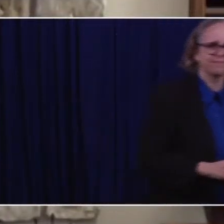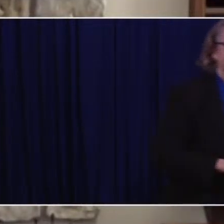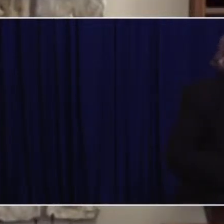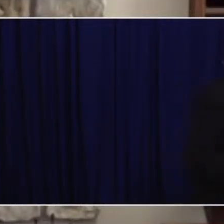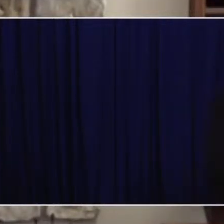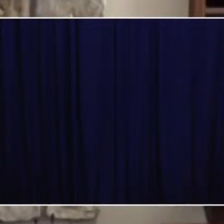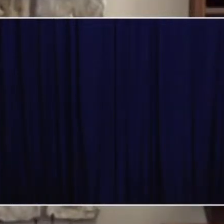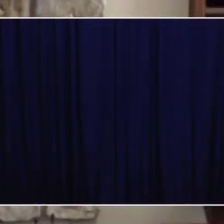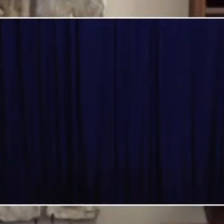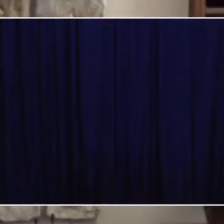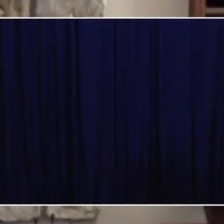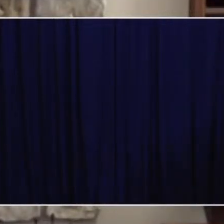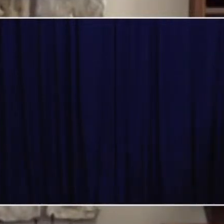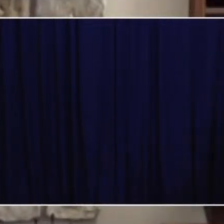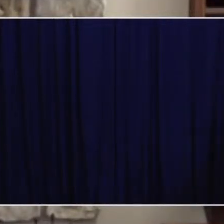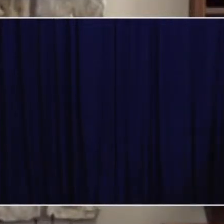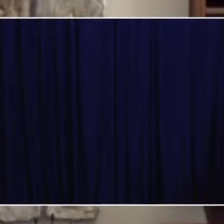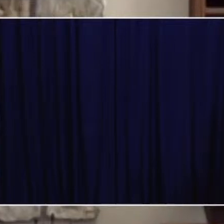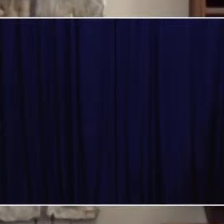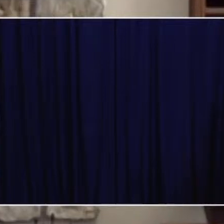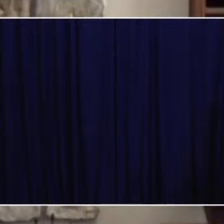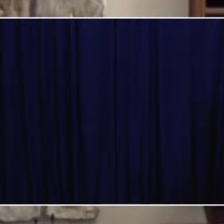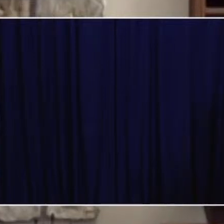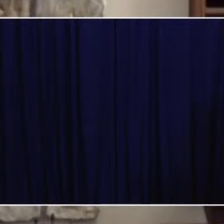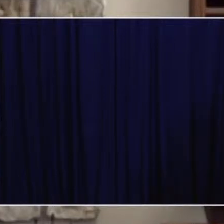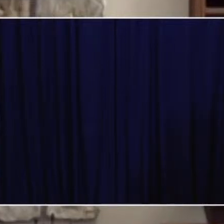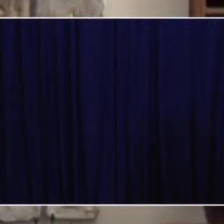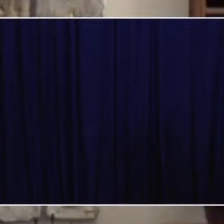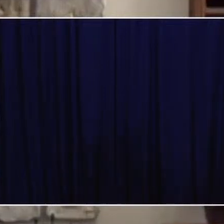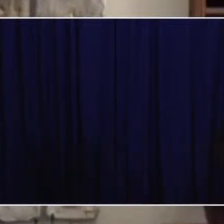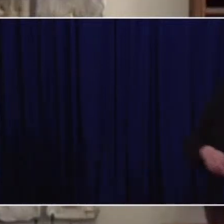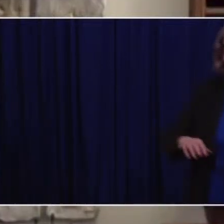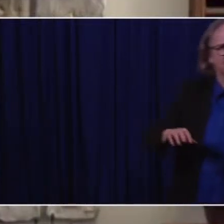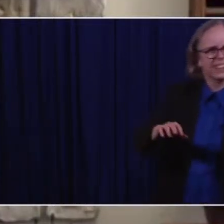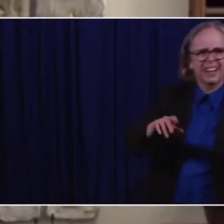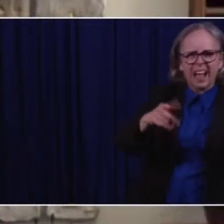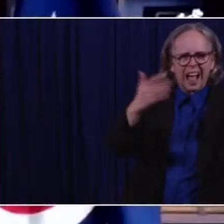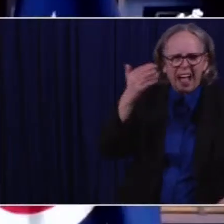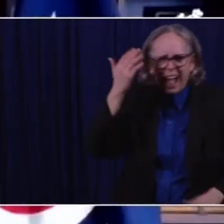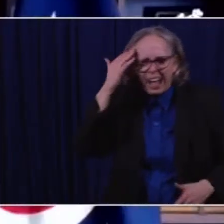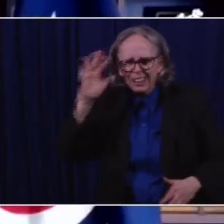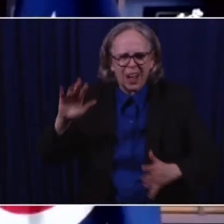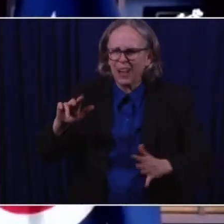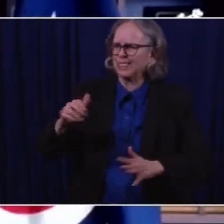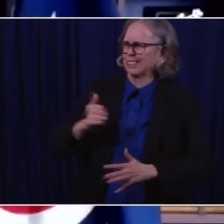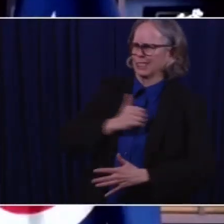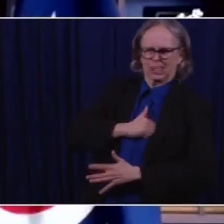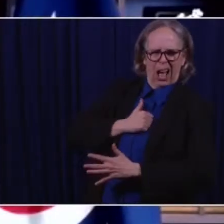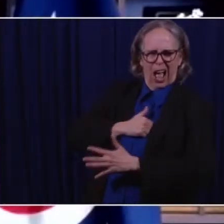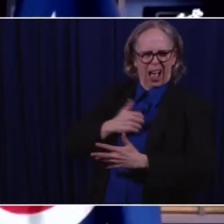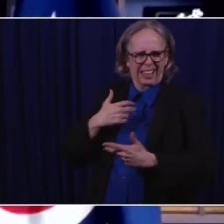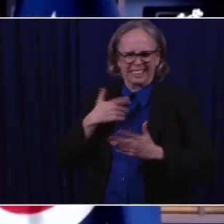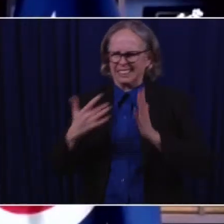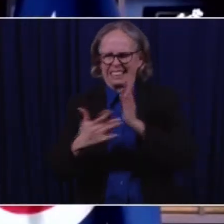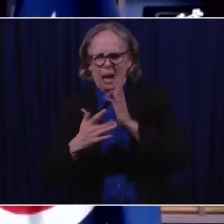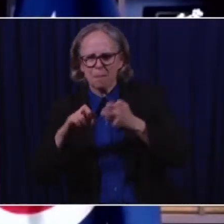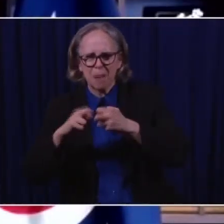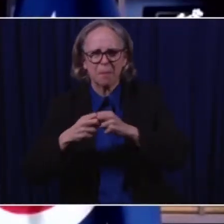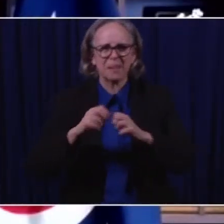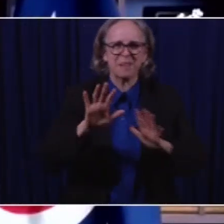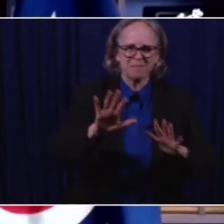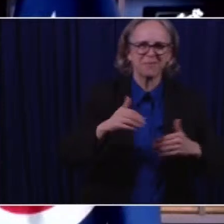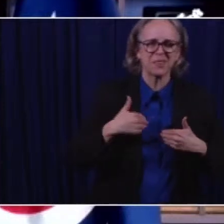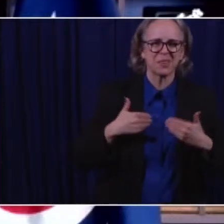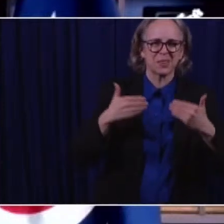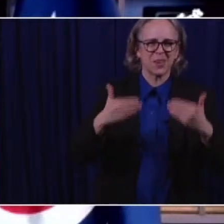I don't know if the Lieutenant Governor is on or not. There we go. We were a little difficulty there, but John, look, if you want to add anything to